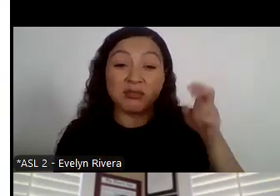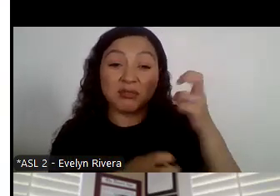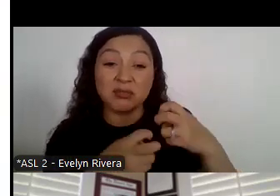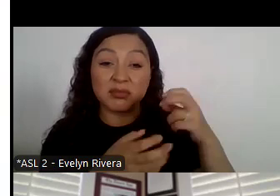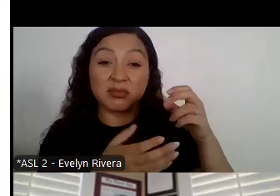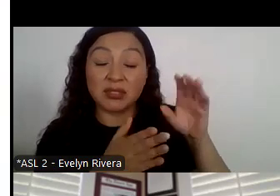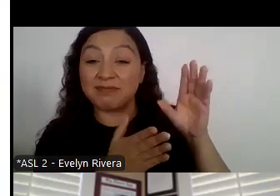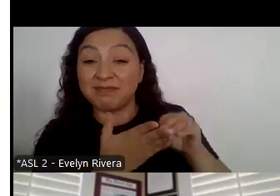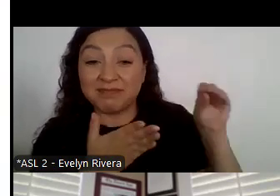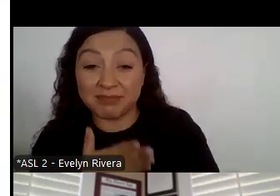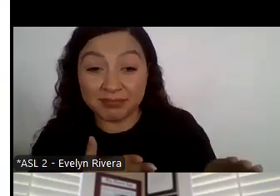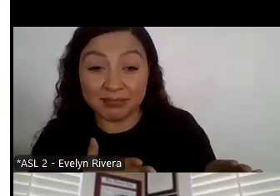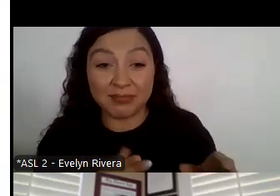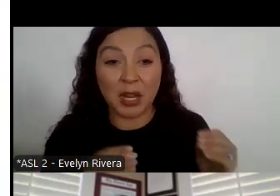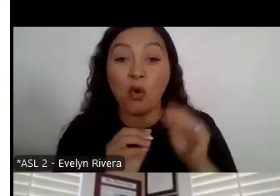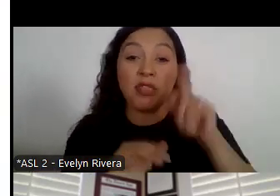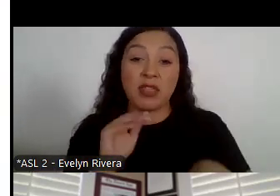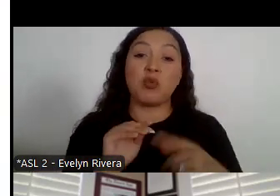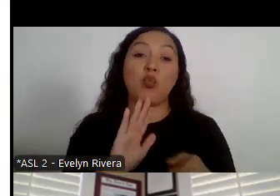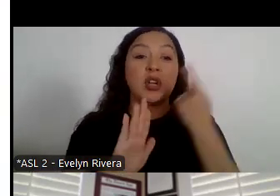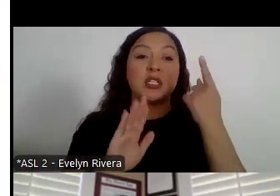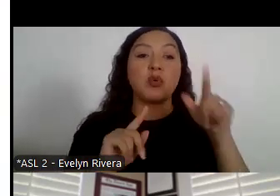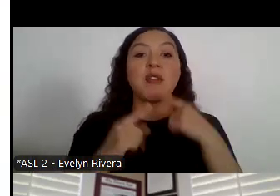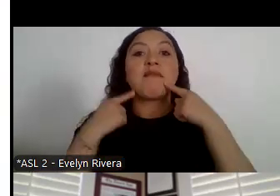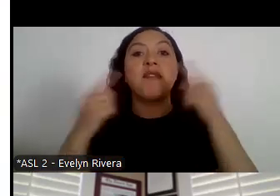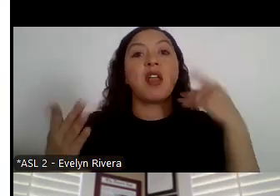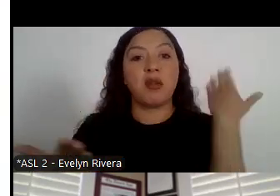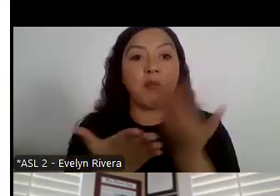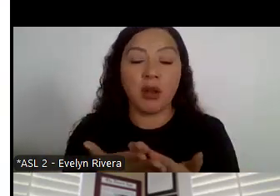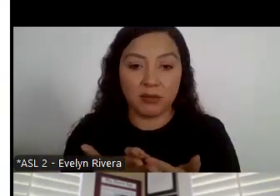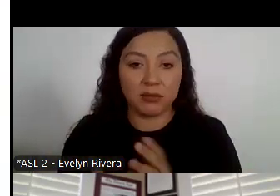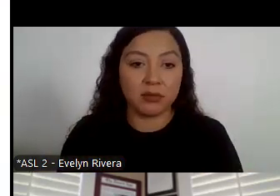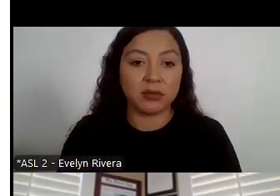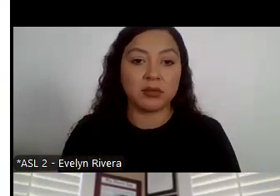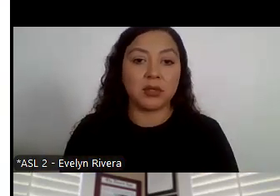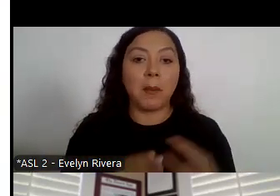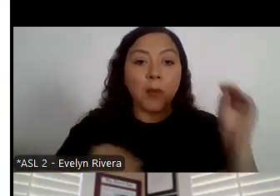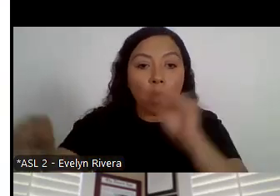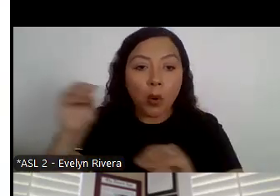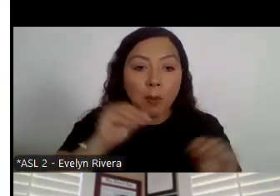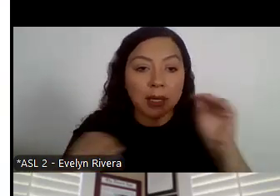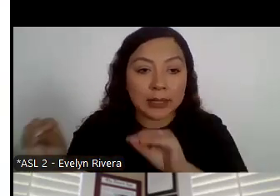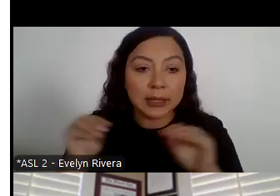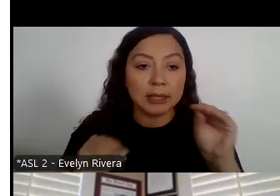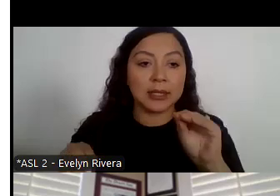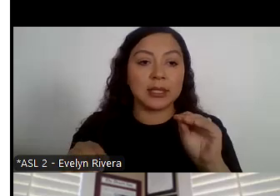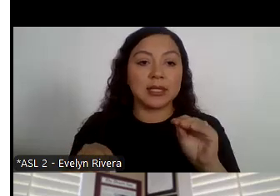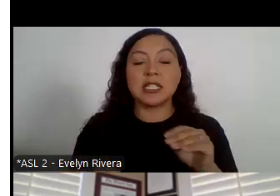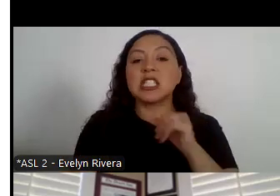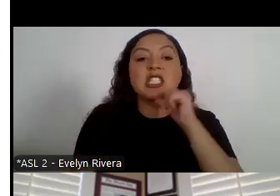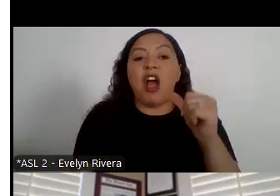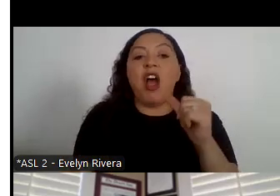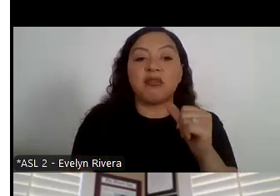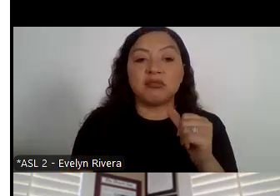destination more than once before you finally arrive. Mobility isn't convenience. It determines whether